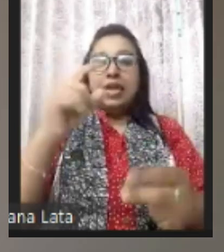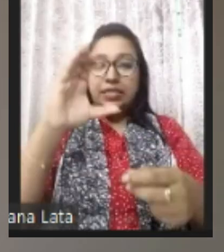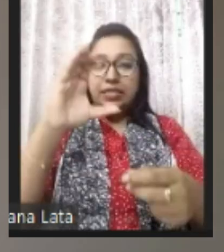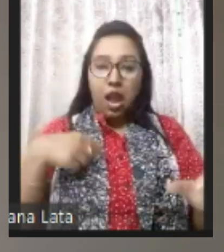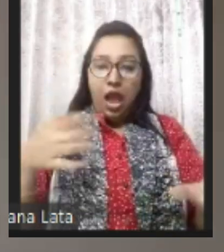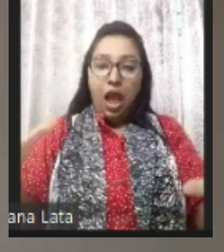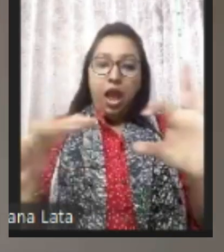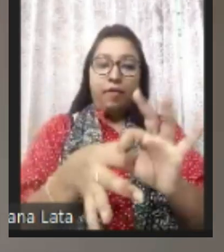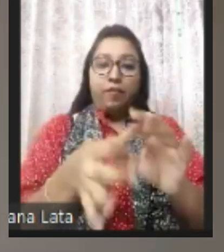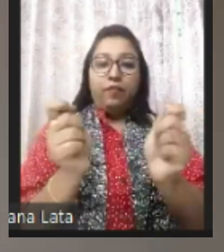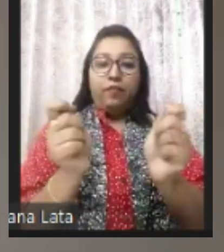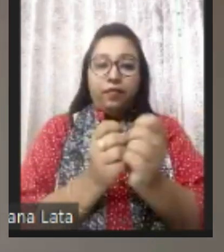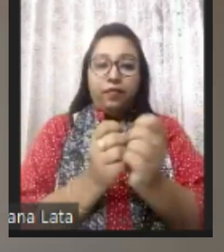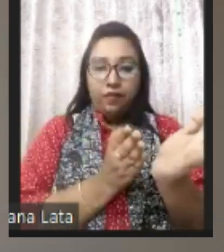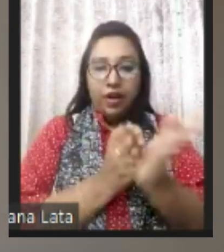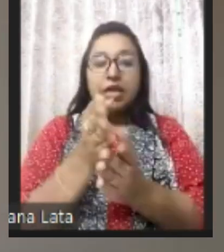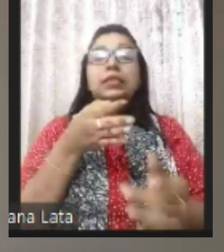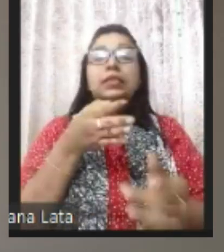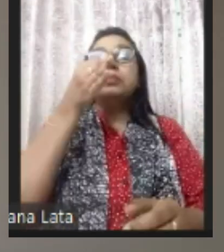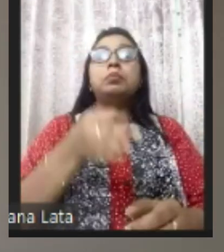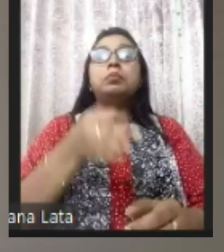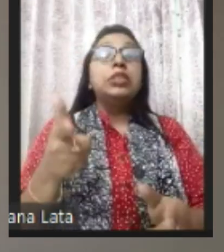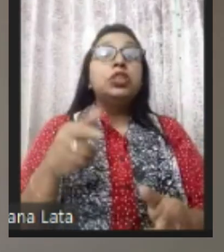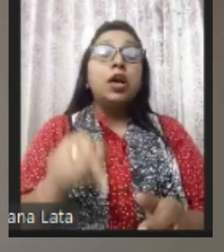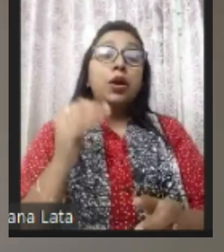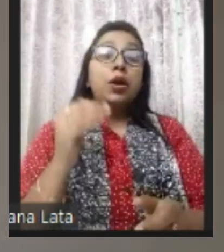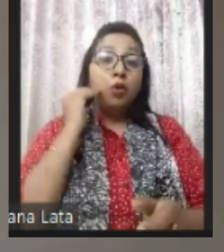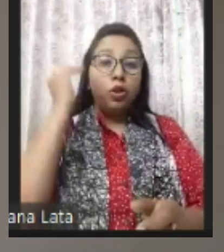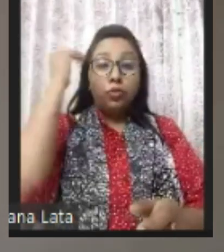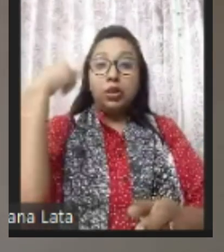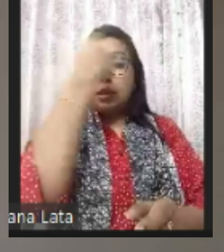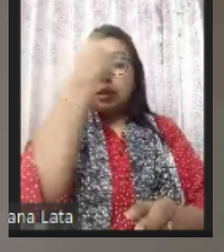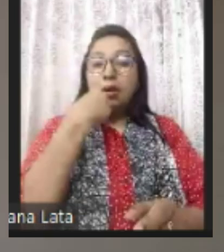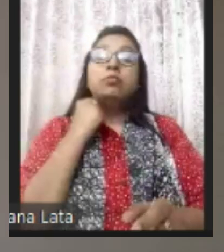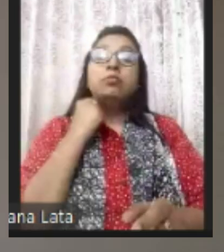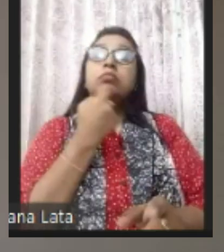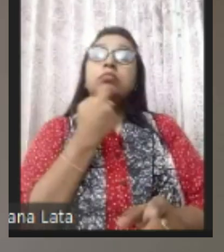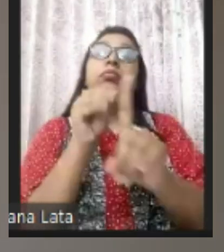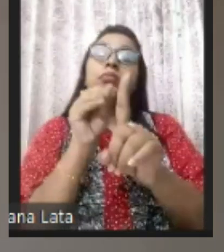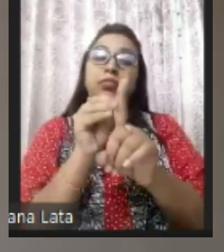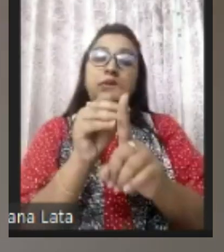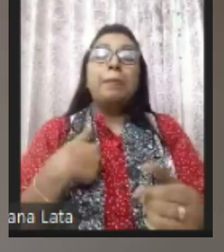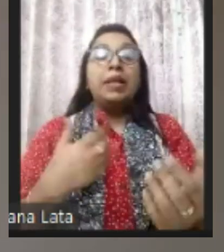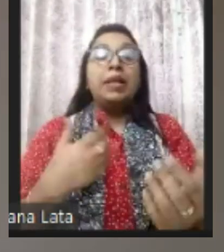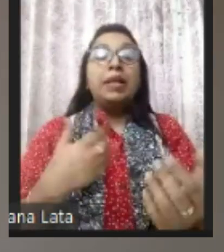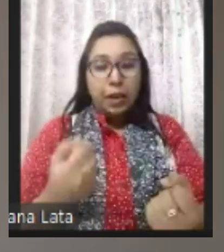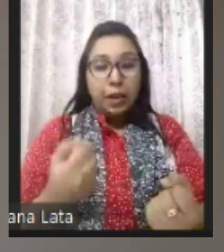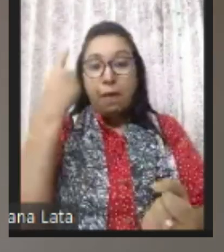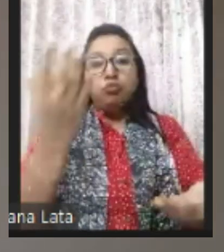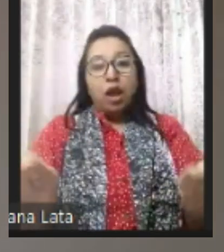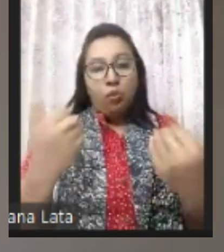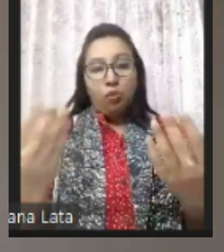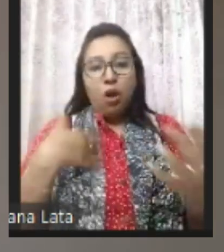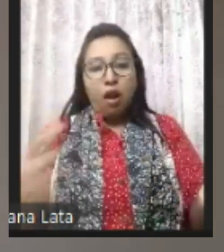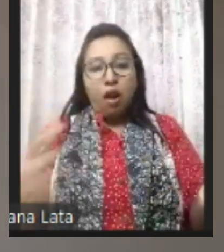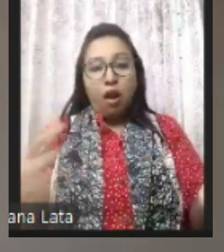this is about disability leadership training. We need more people. We need more people like Bhaskar. We